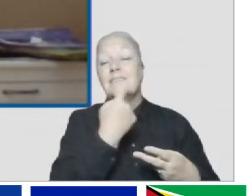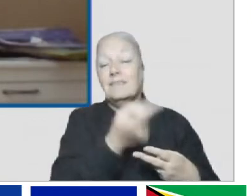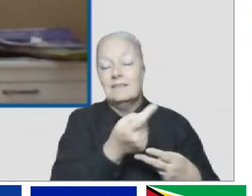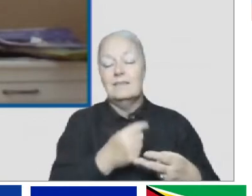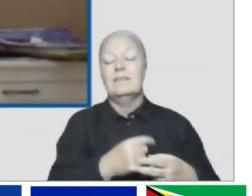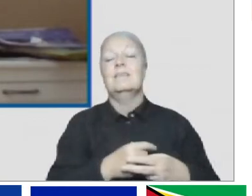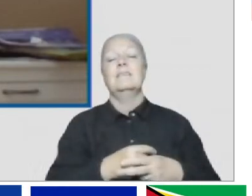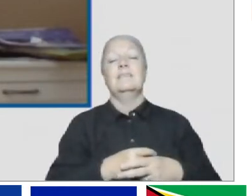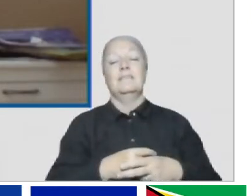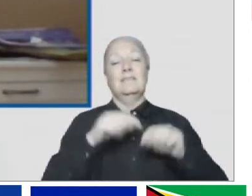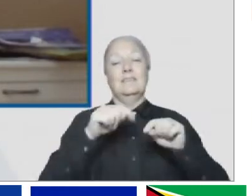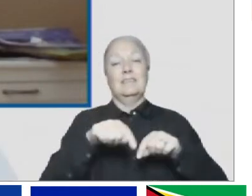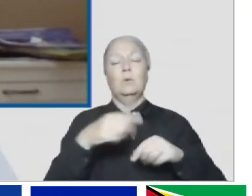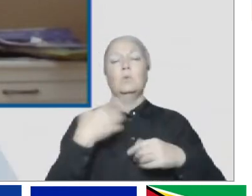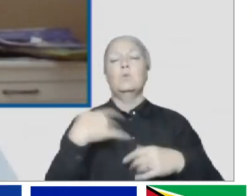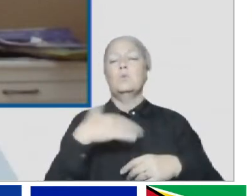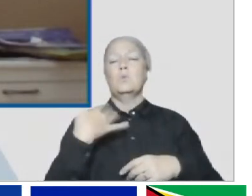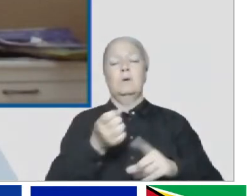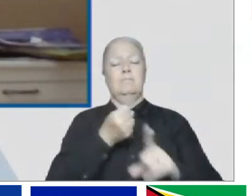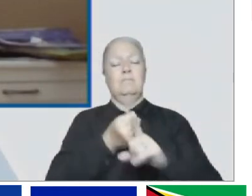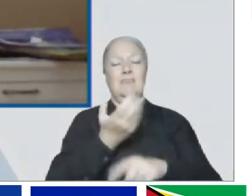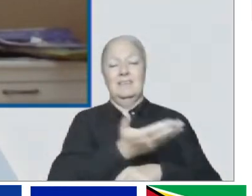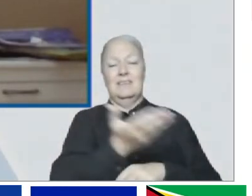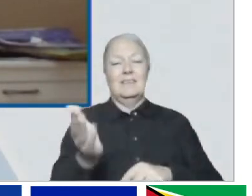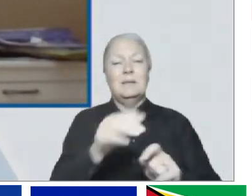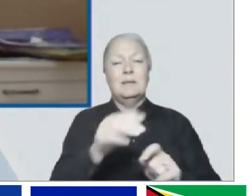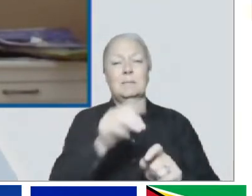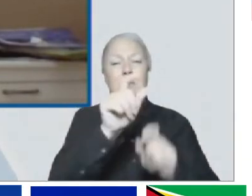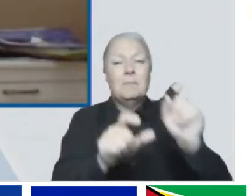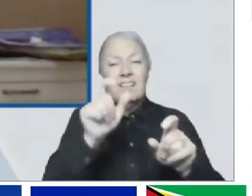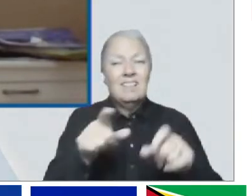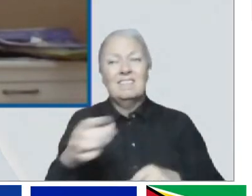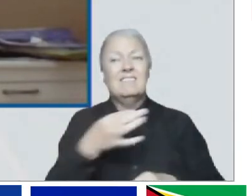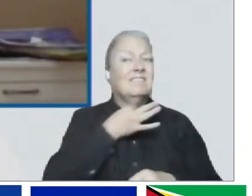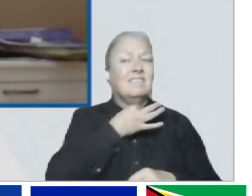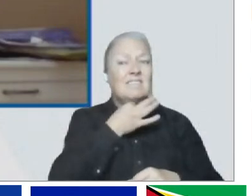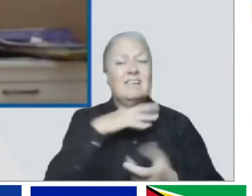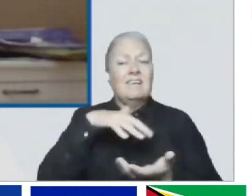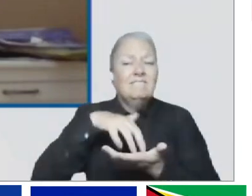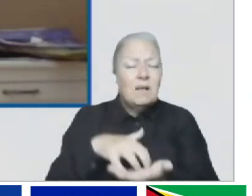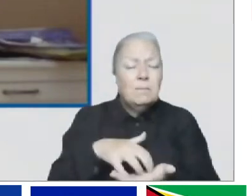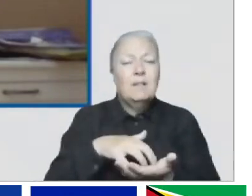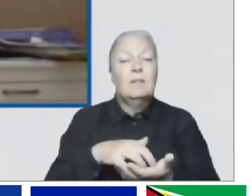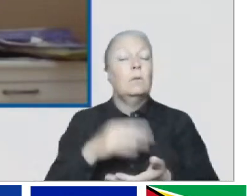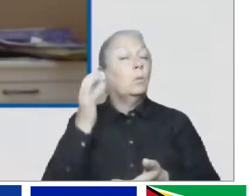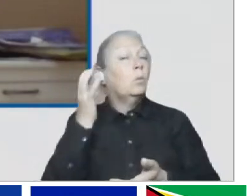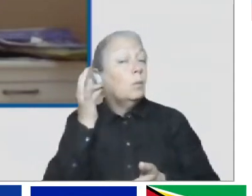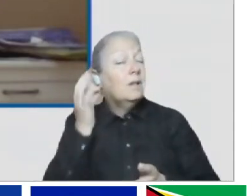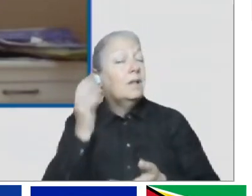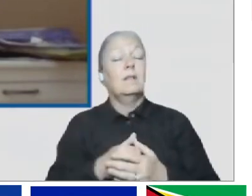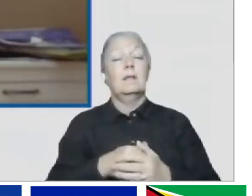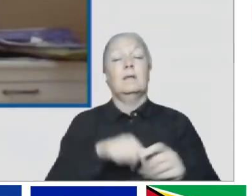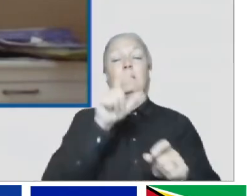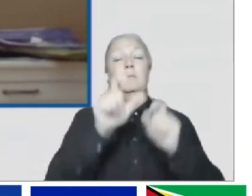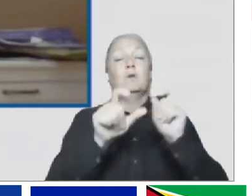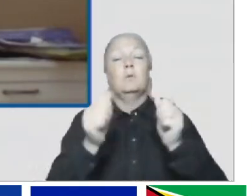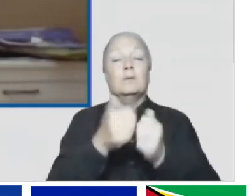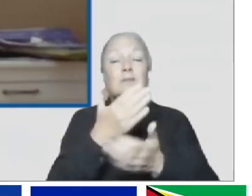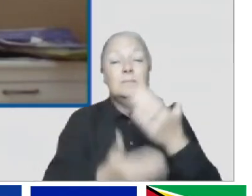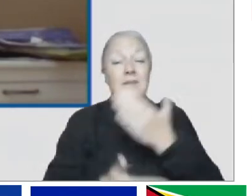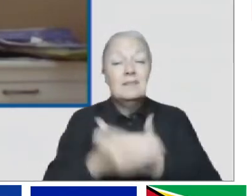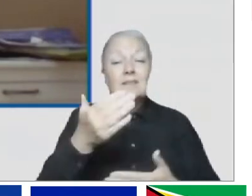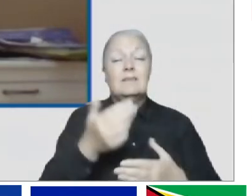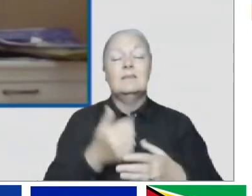People who are vulnerable, they were exposed to this more. Women, person with disabilities, the